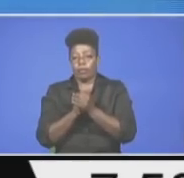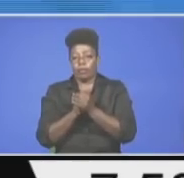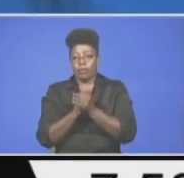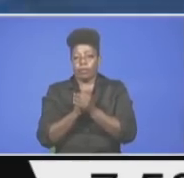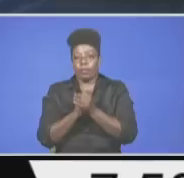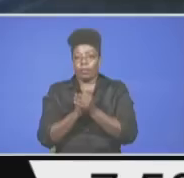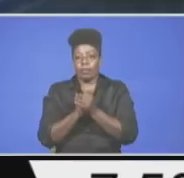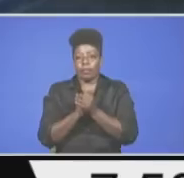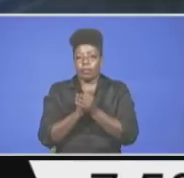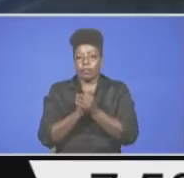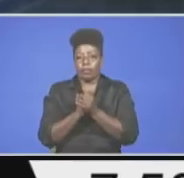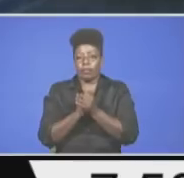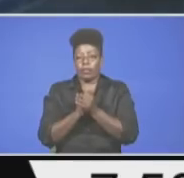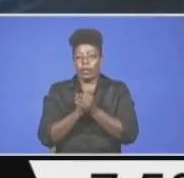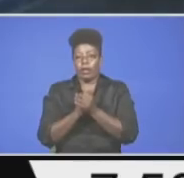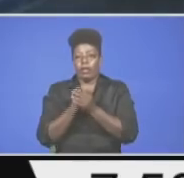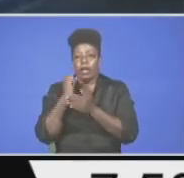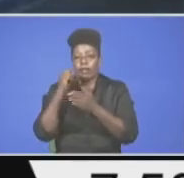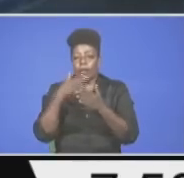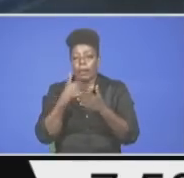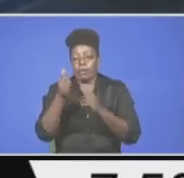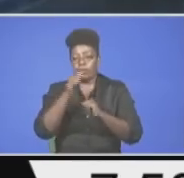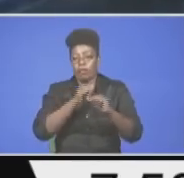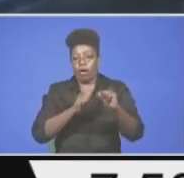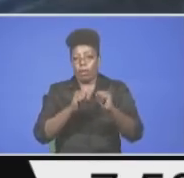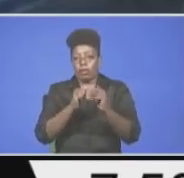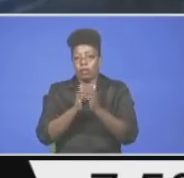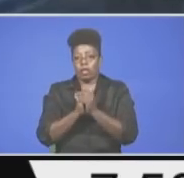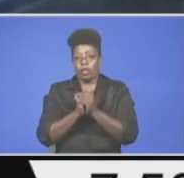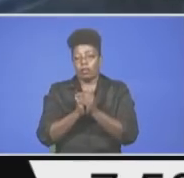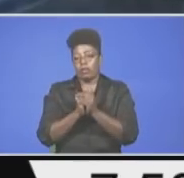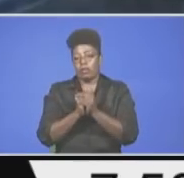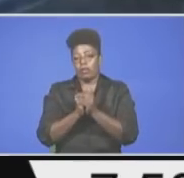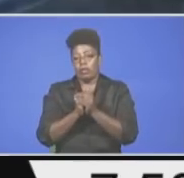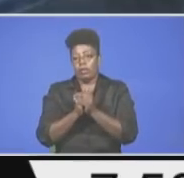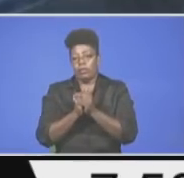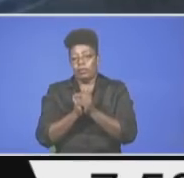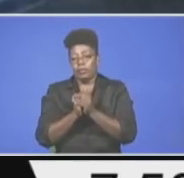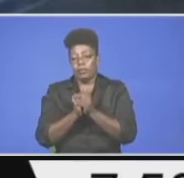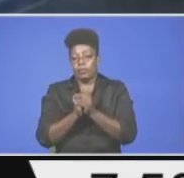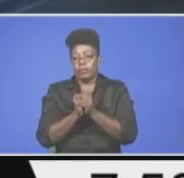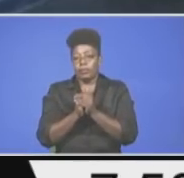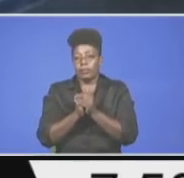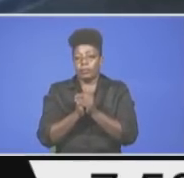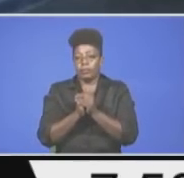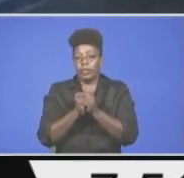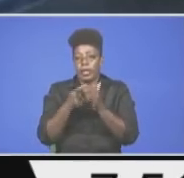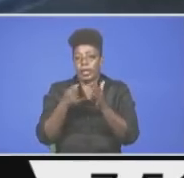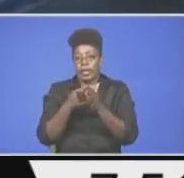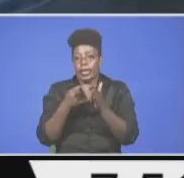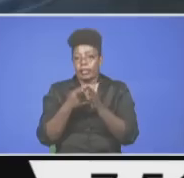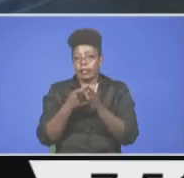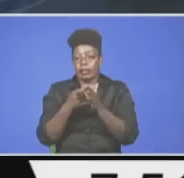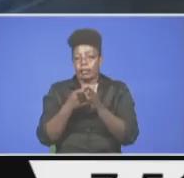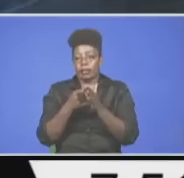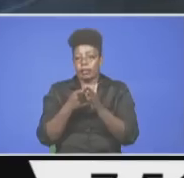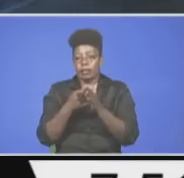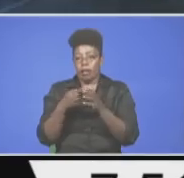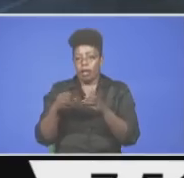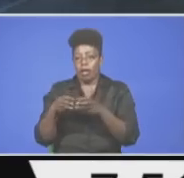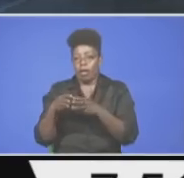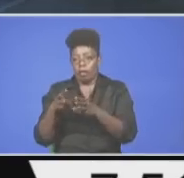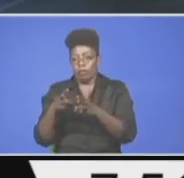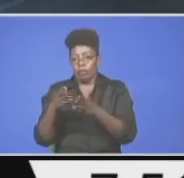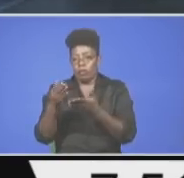far. Maybe some rust for some, or and it's a strategy as well. Some